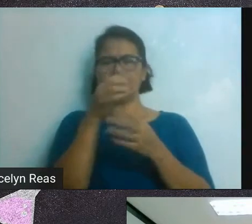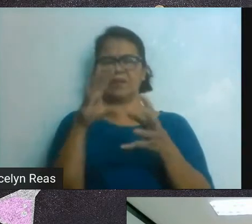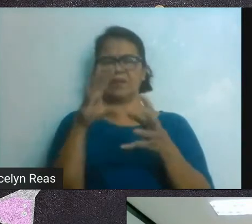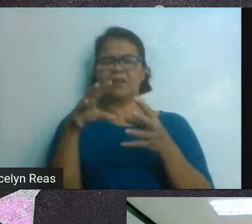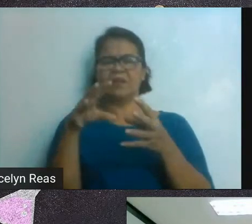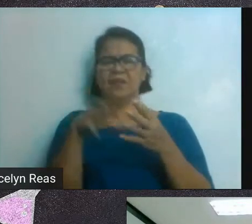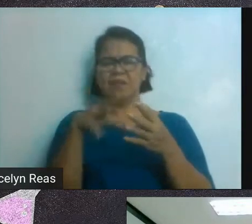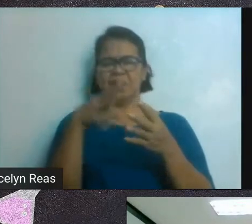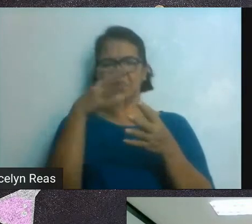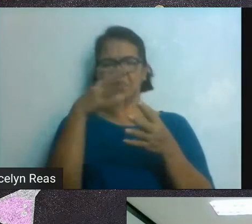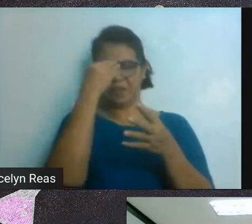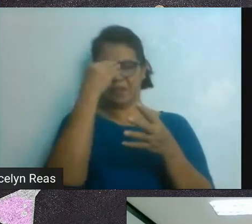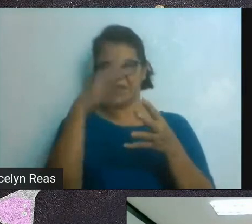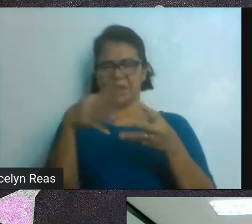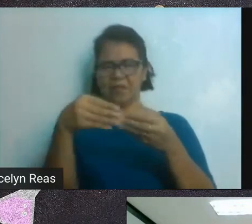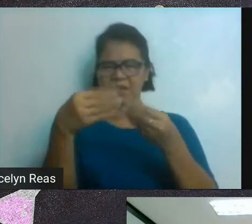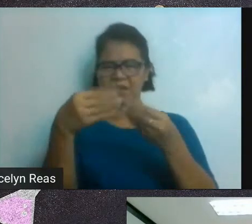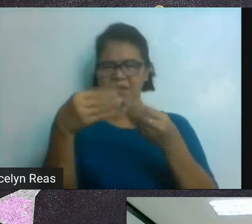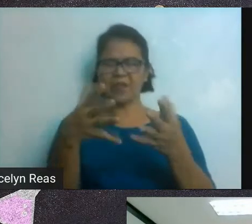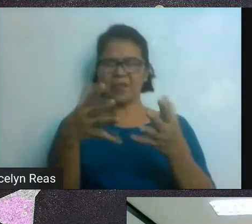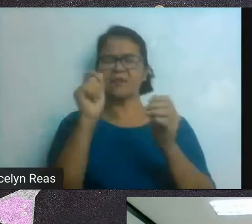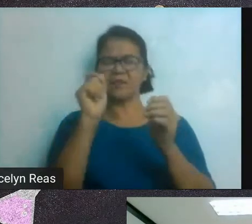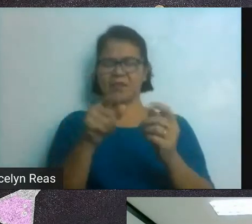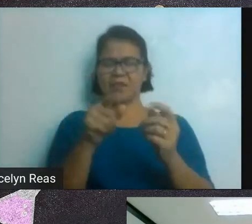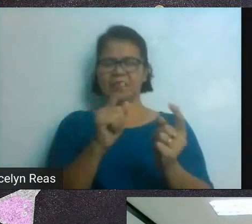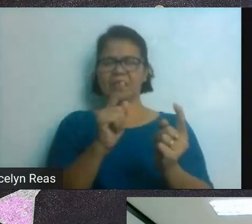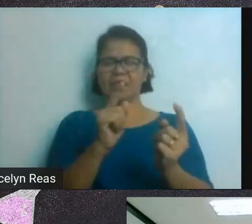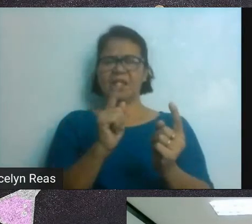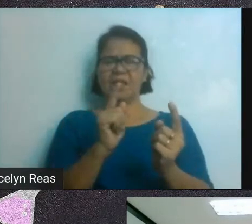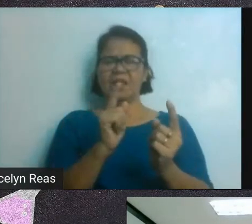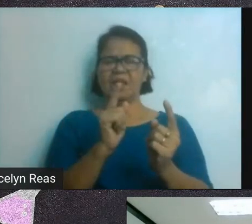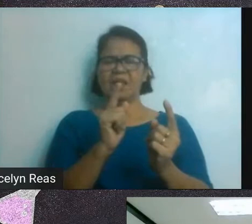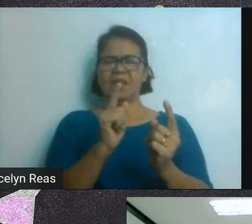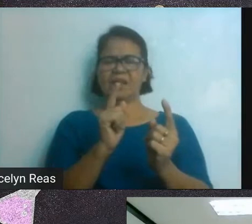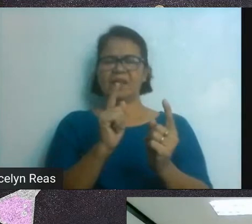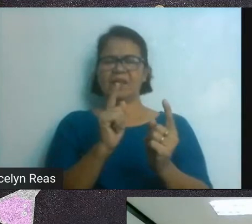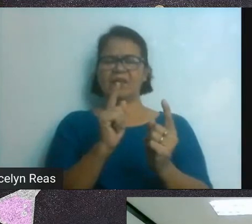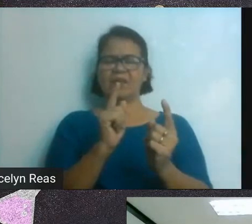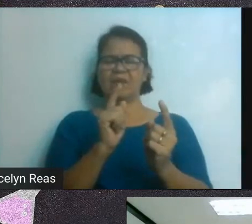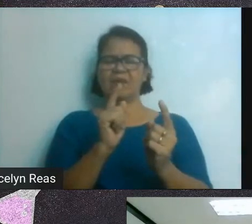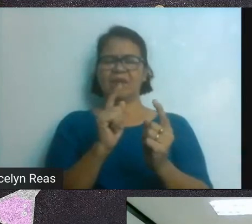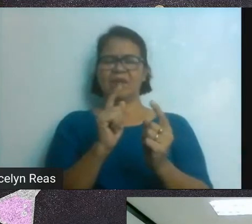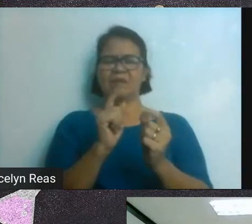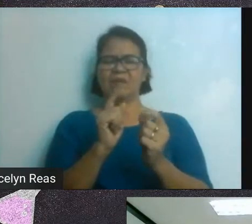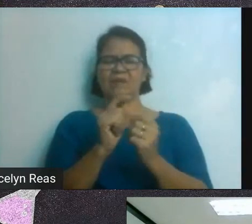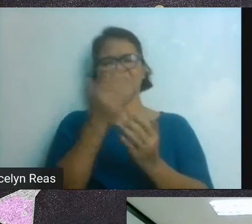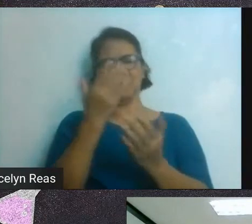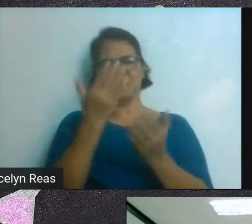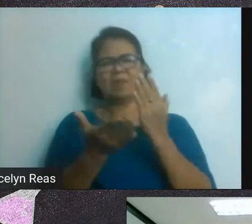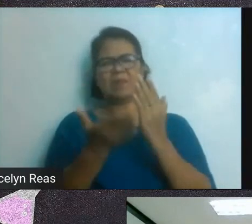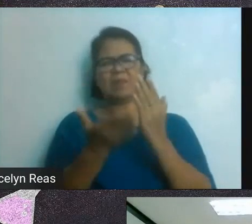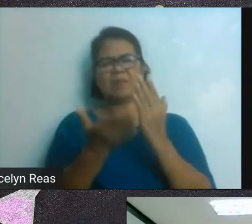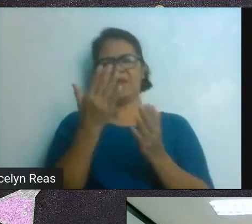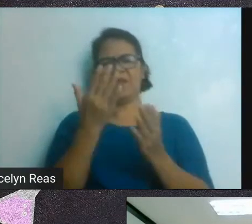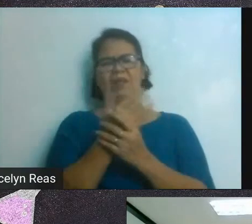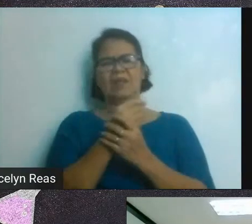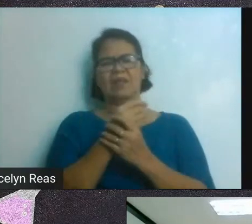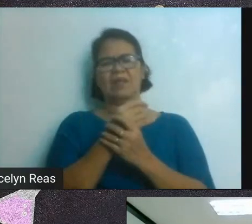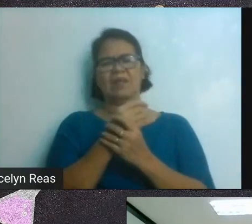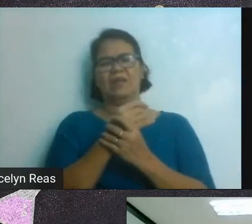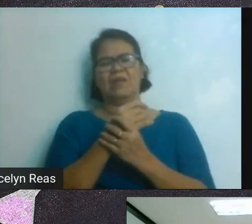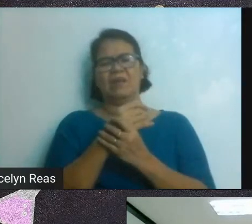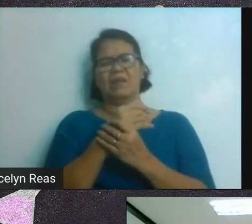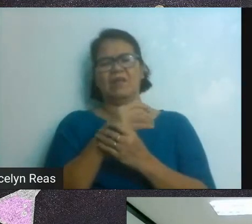So, mas madali kung may online option, pero ang challenging yung wala. So, kailangan talaga siguro